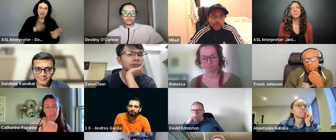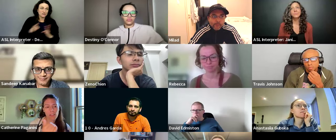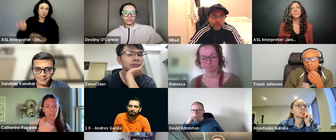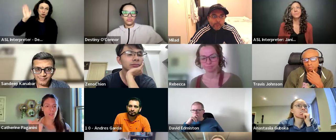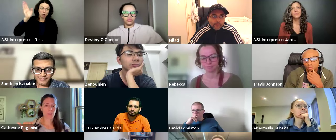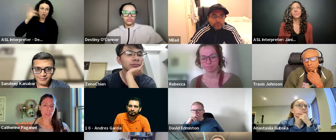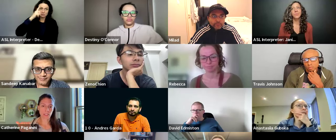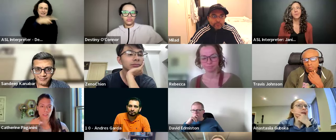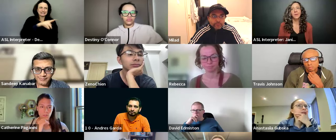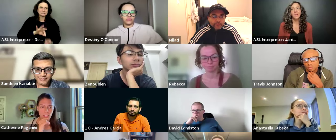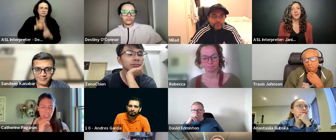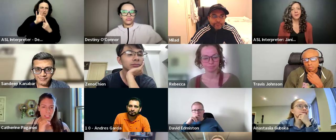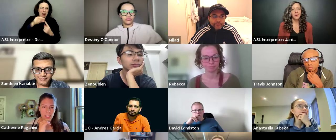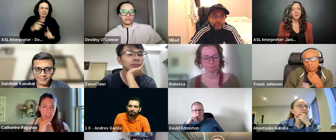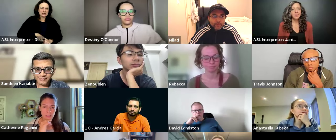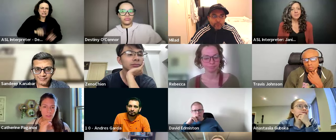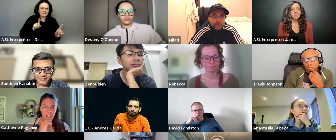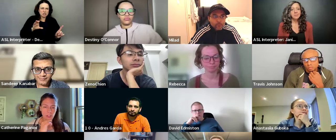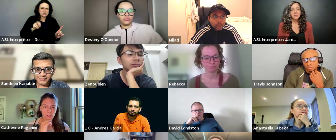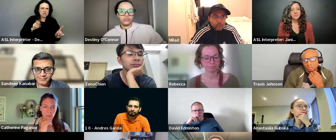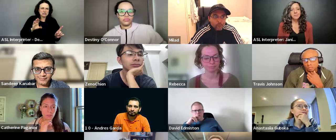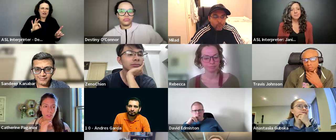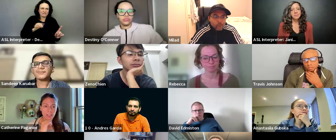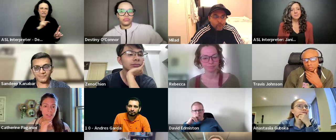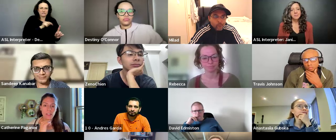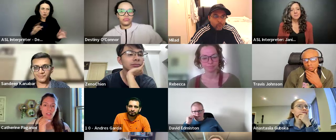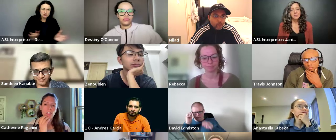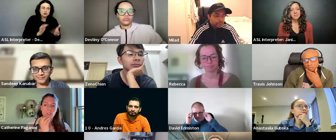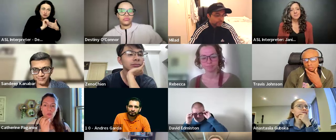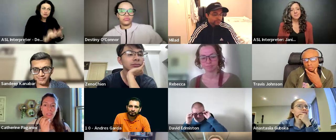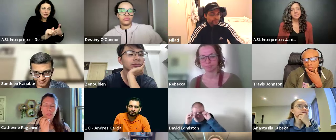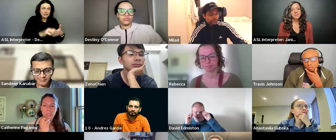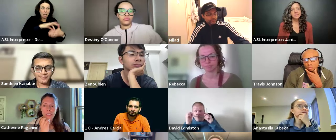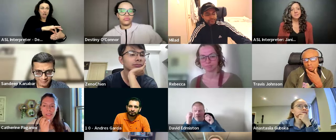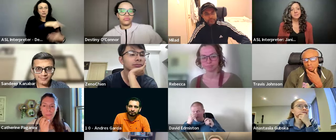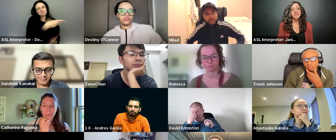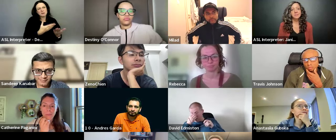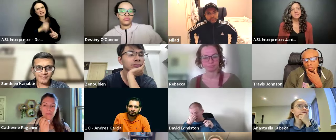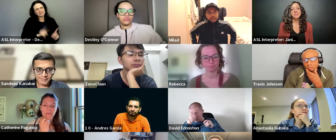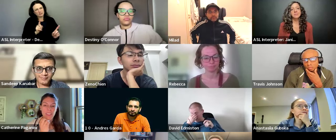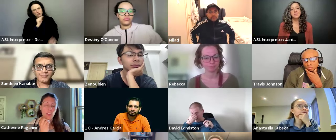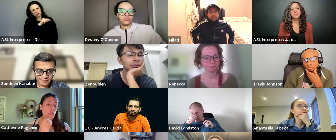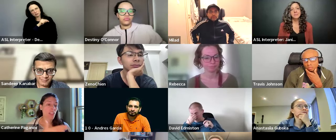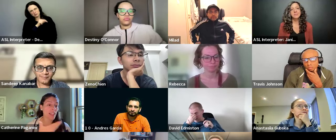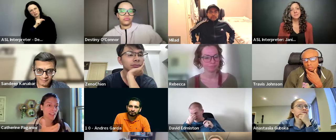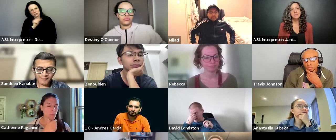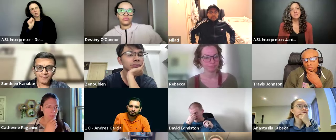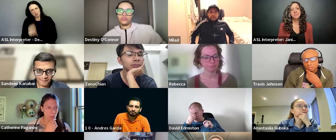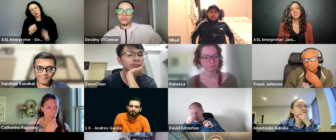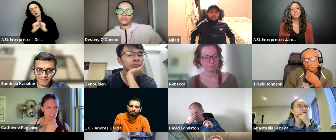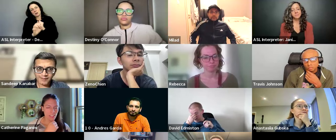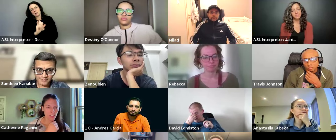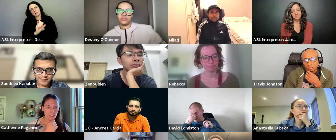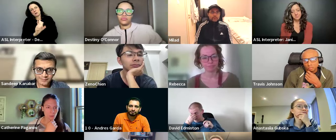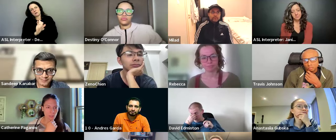this since this is something a little different at CNCF kind of driven content, so maybe they could do that and then